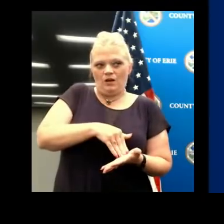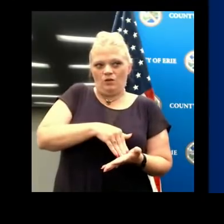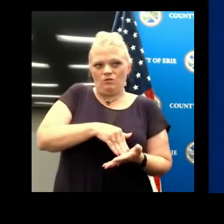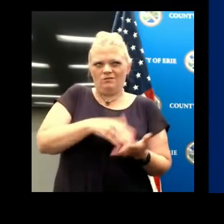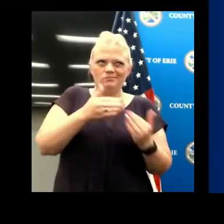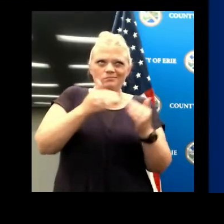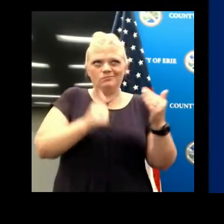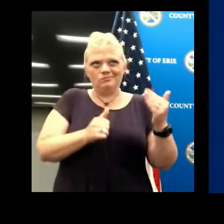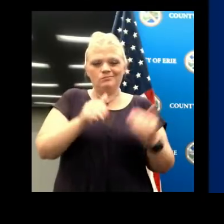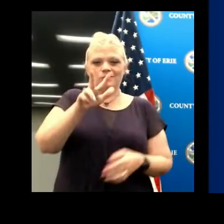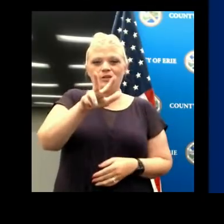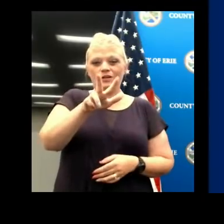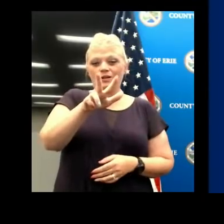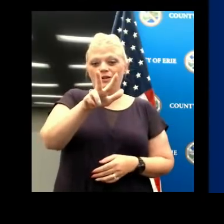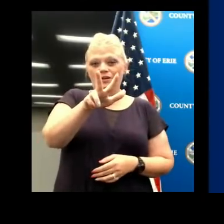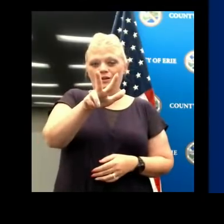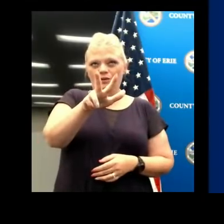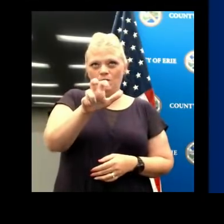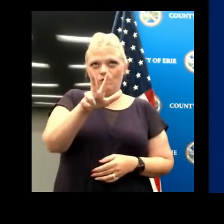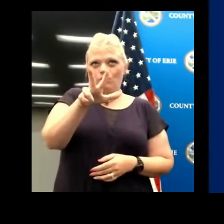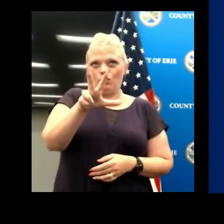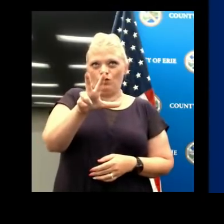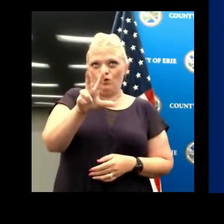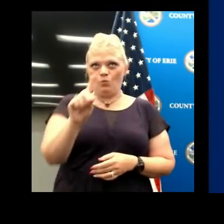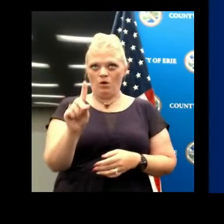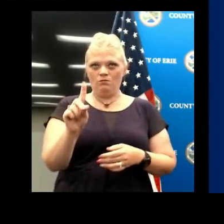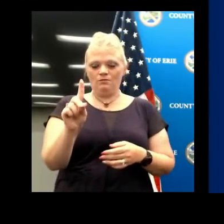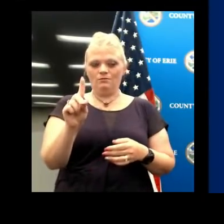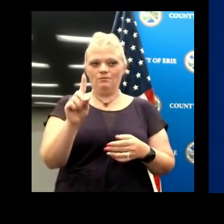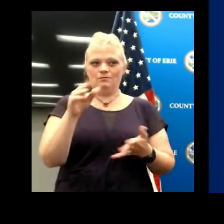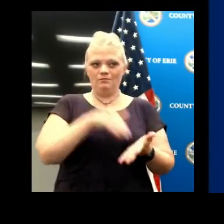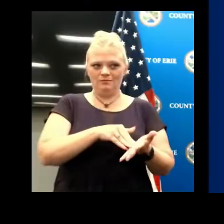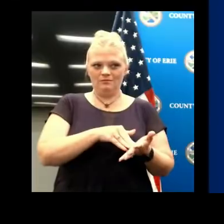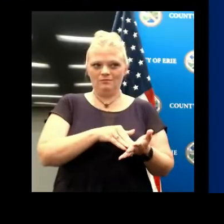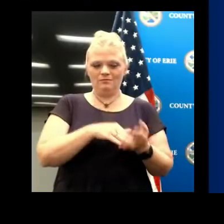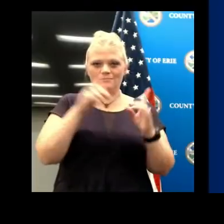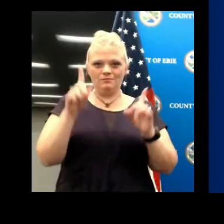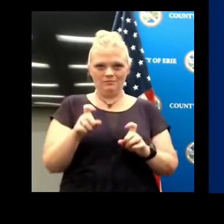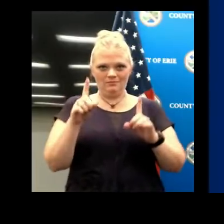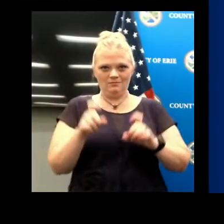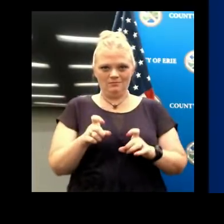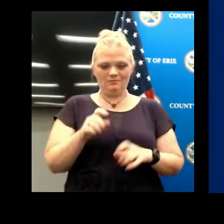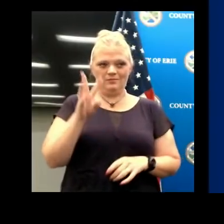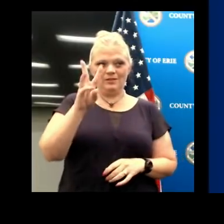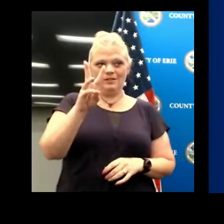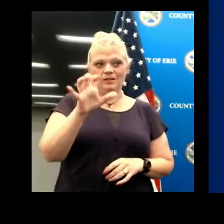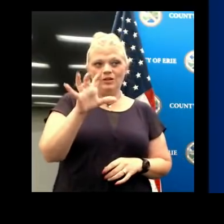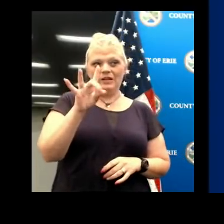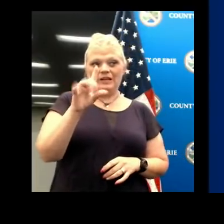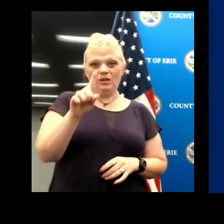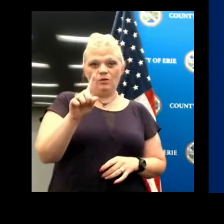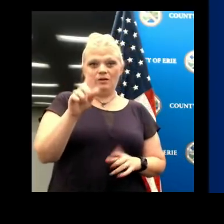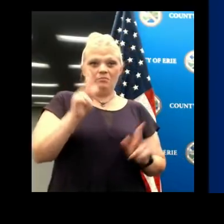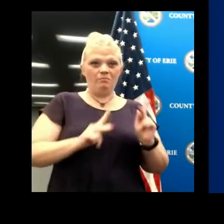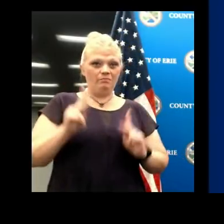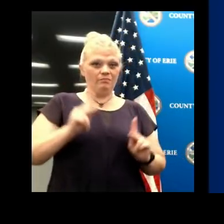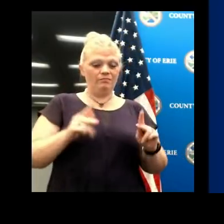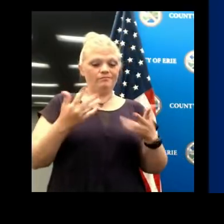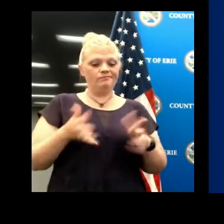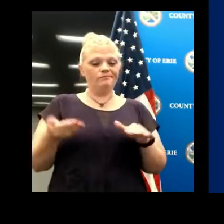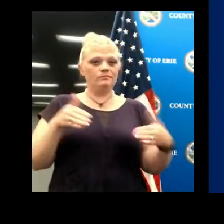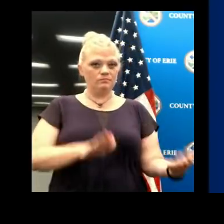than 331,000 specimens that have been tested. Those are individuals. 681 people have